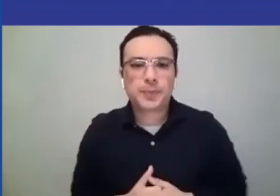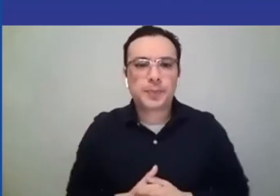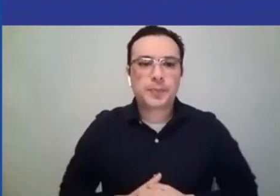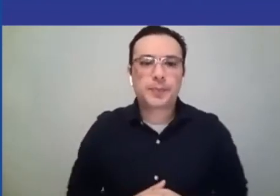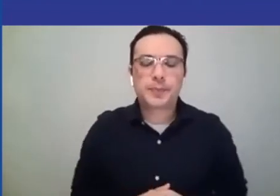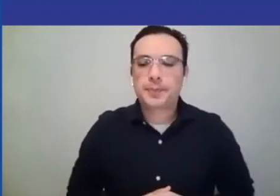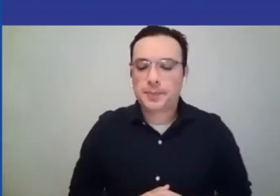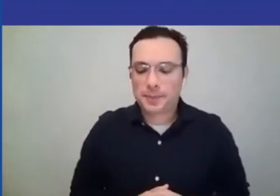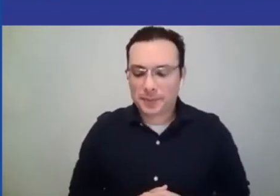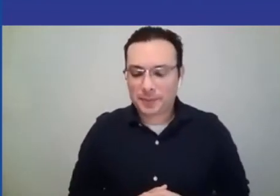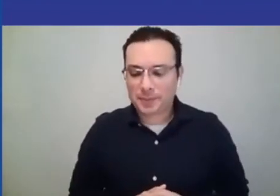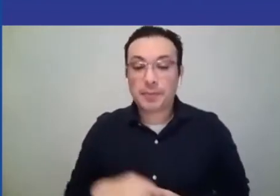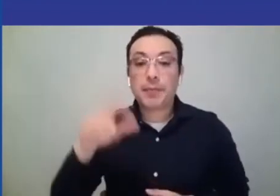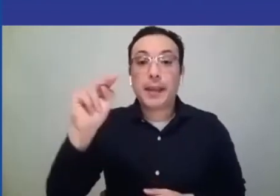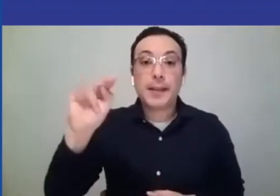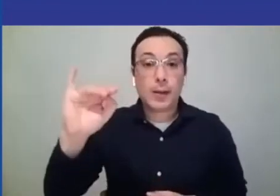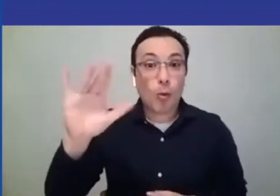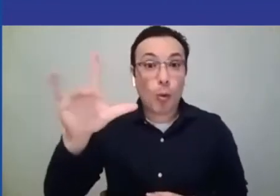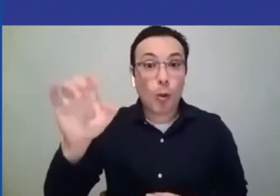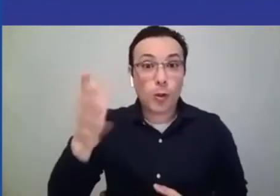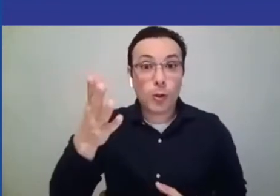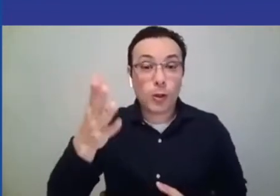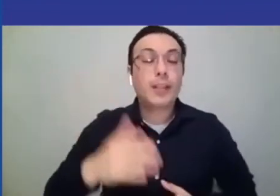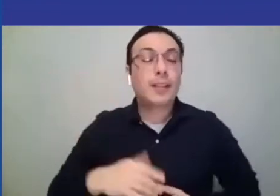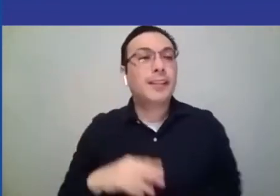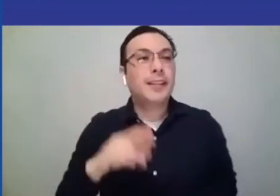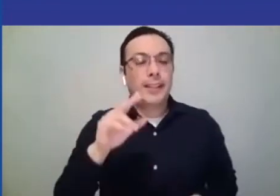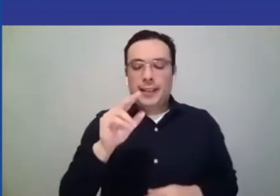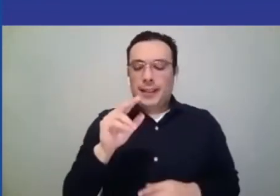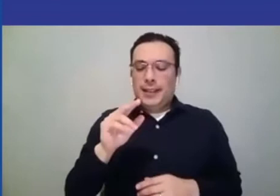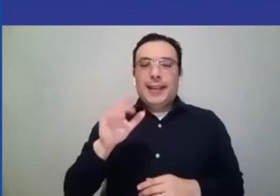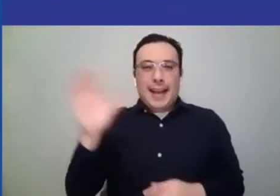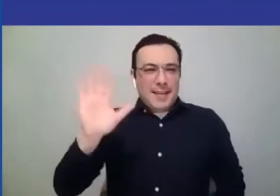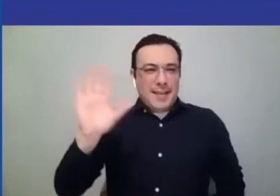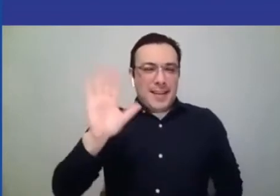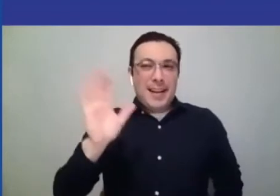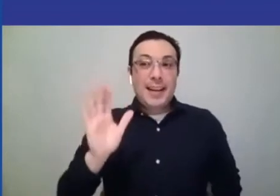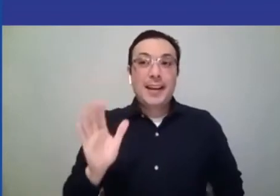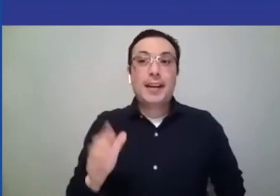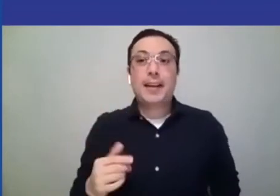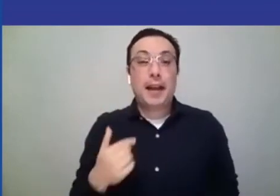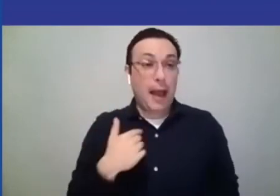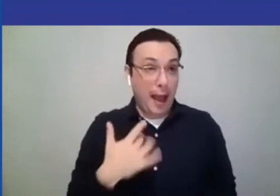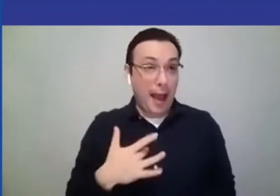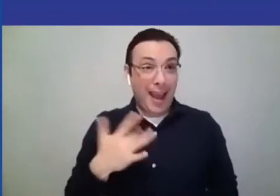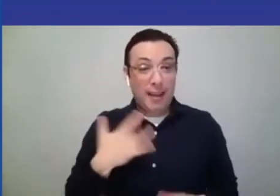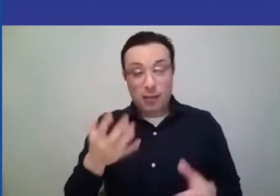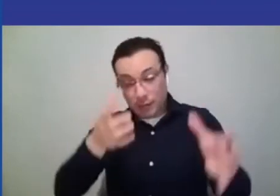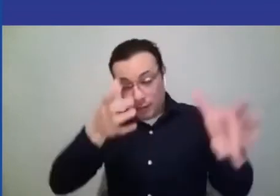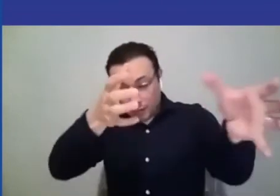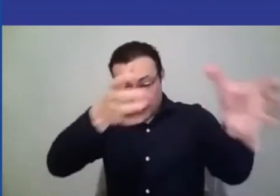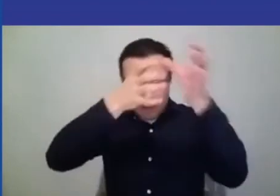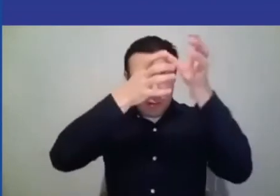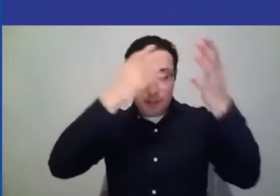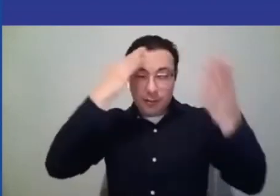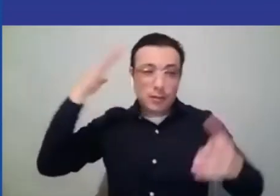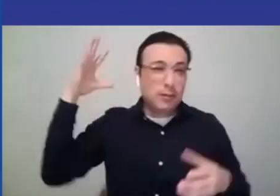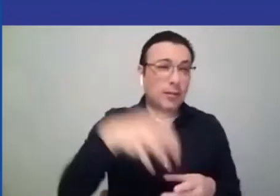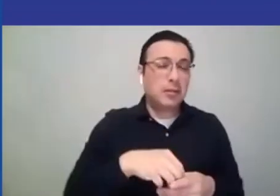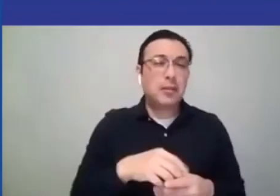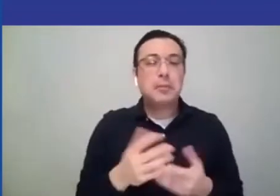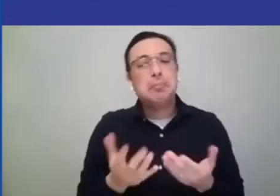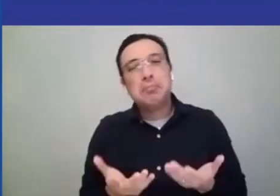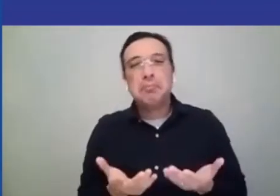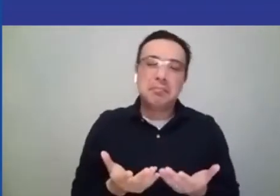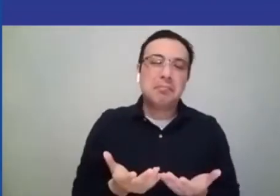Sure. I mean, I definitely don't think of myself as an expert in a particular social dance that I've worked with